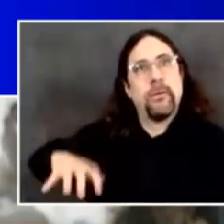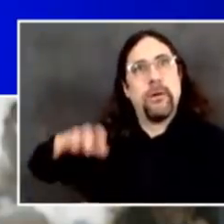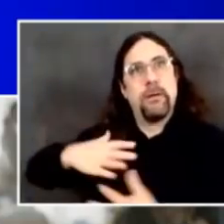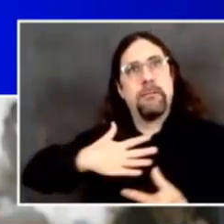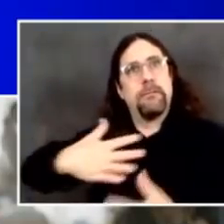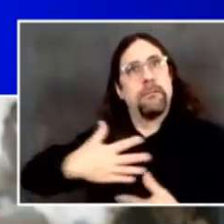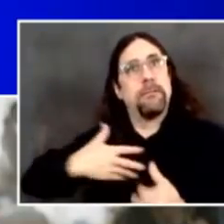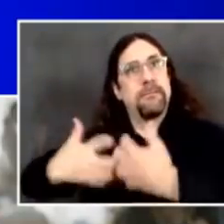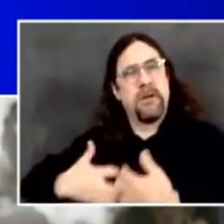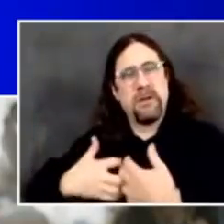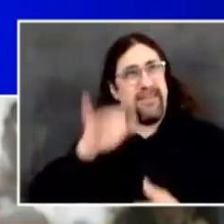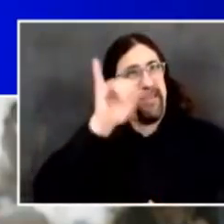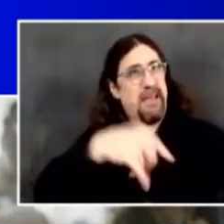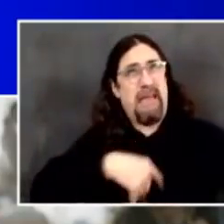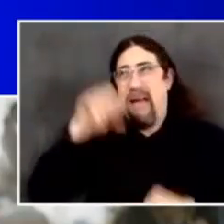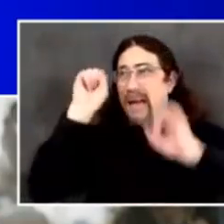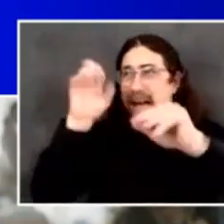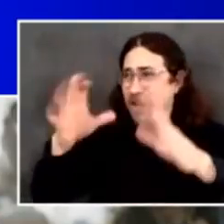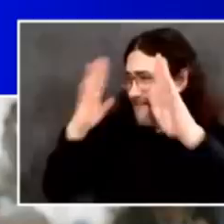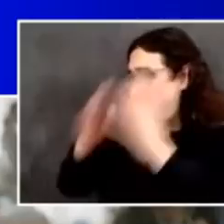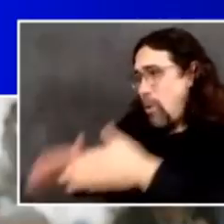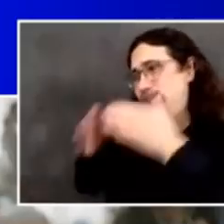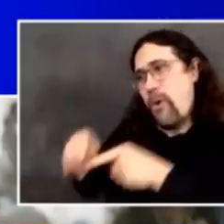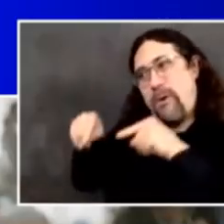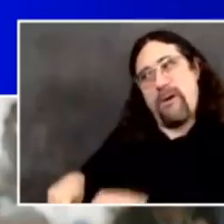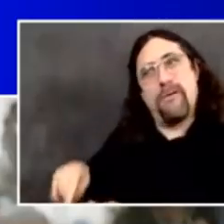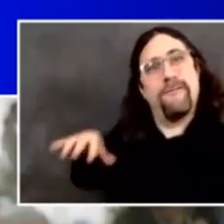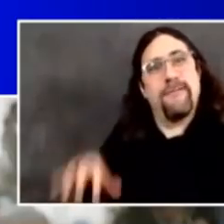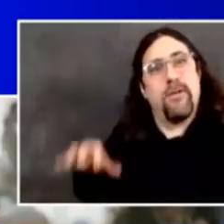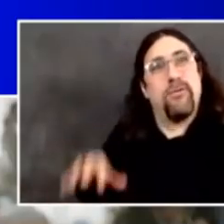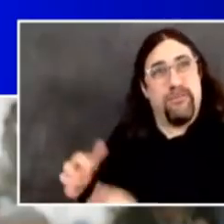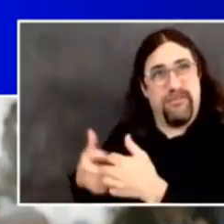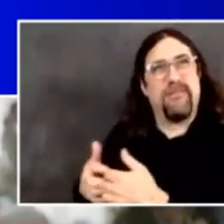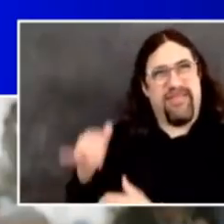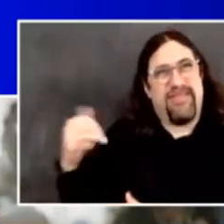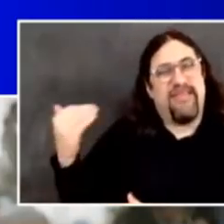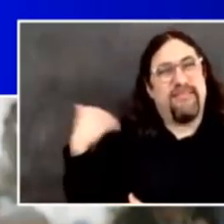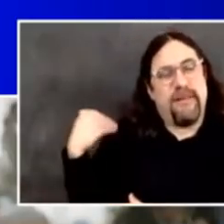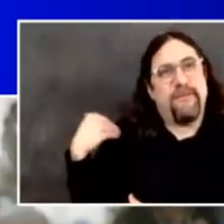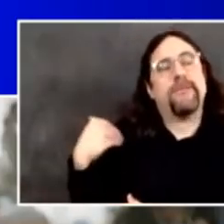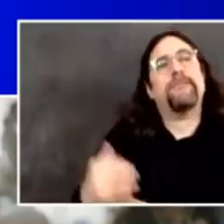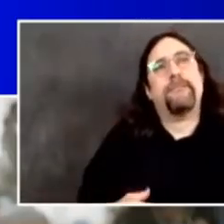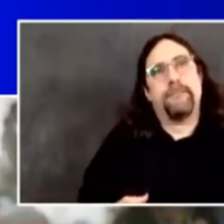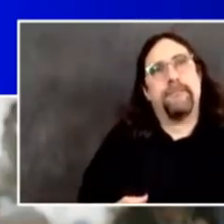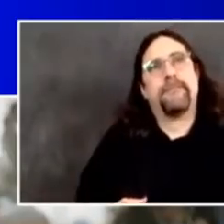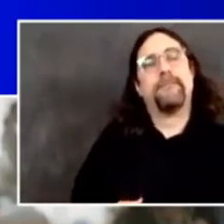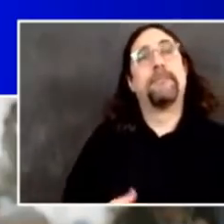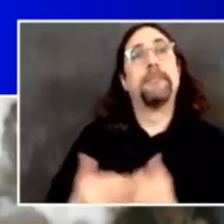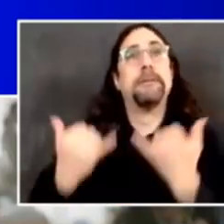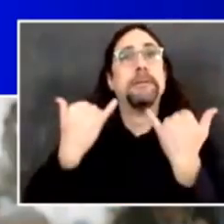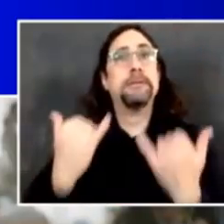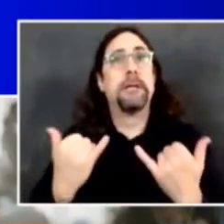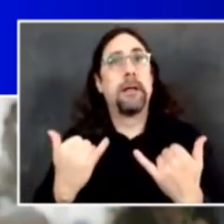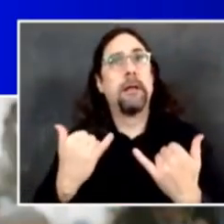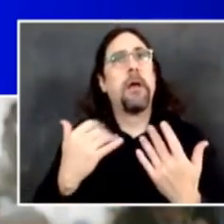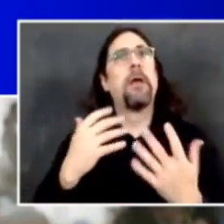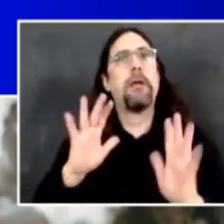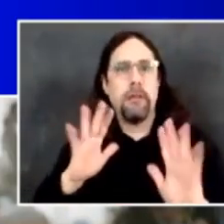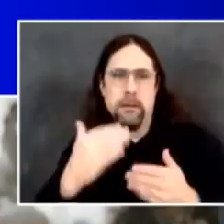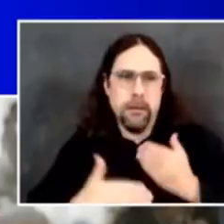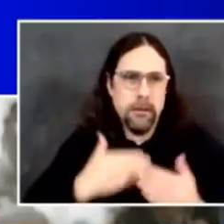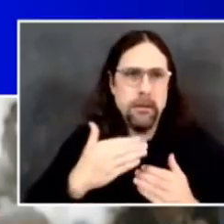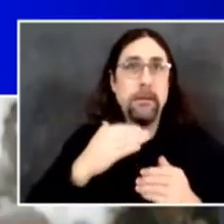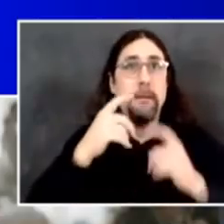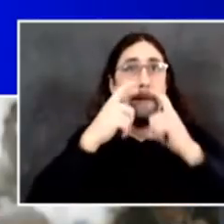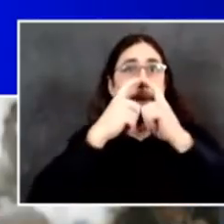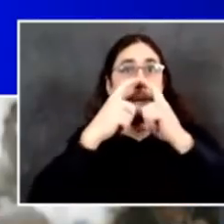here, now they are, and sourced from places as far away as Vietnam using relationships that New York City companies had.